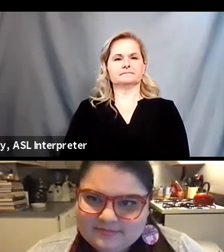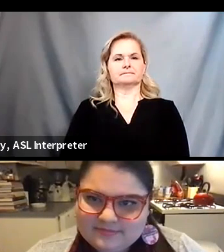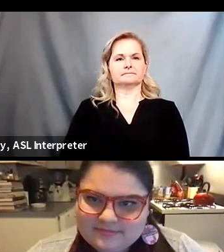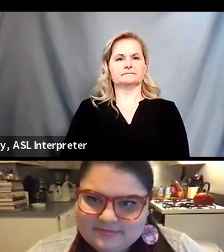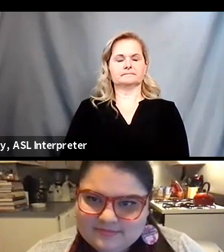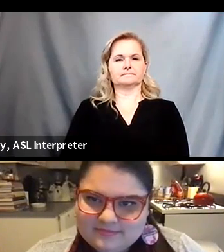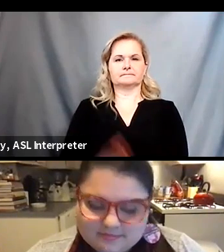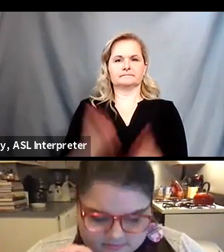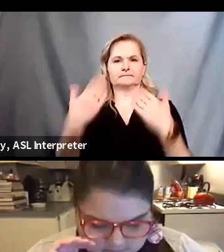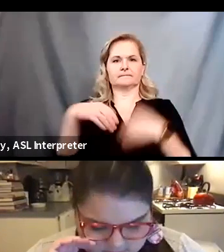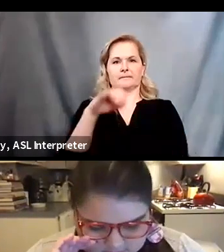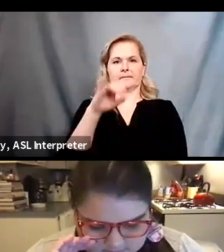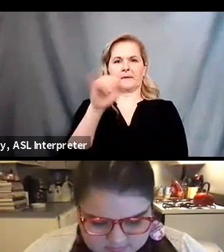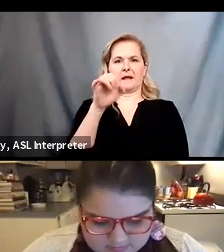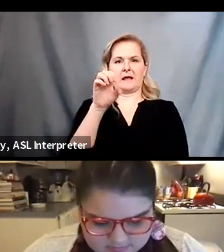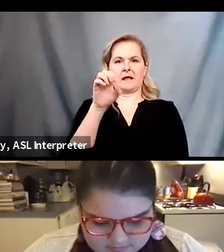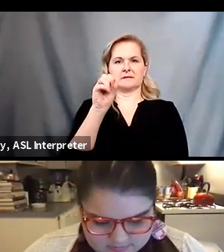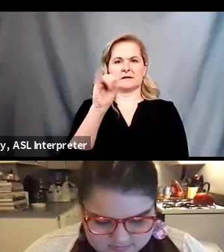This is Jessica.